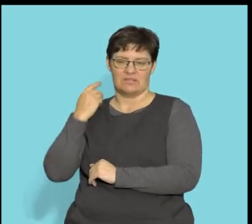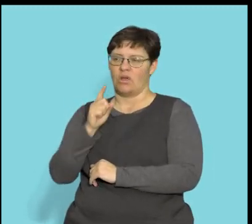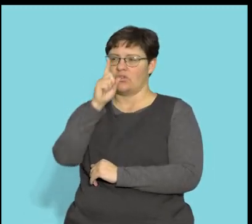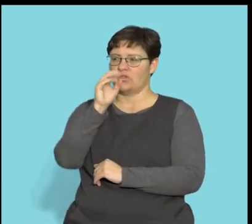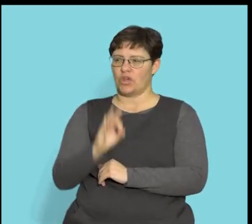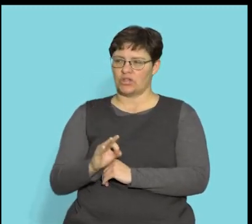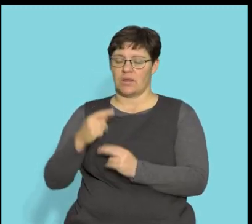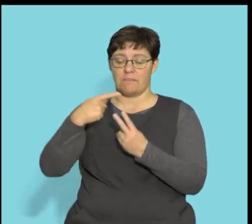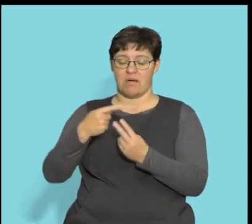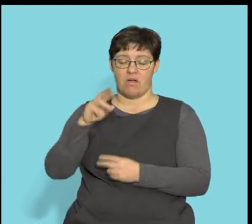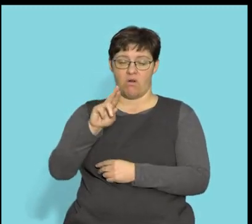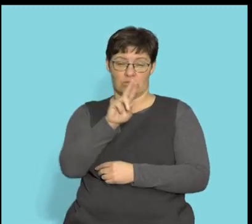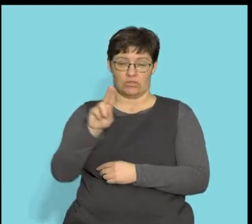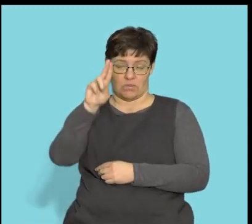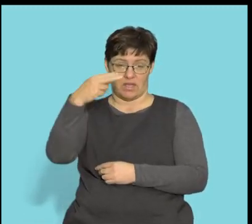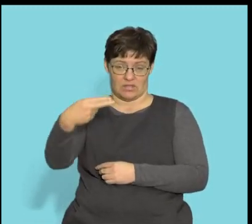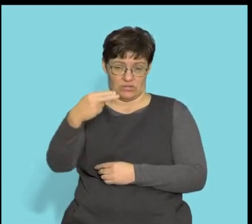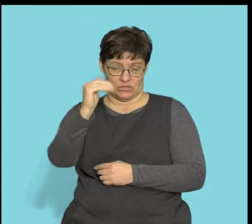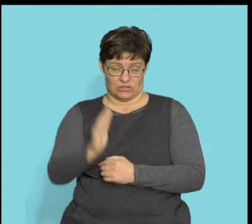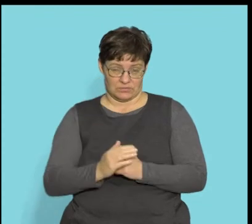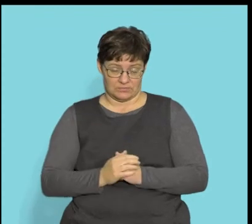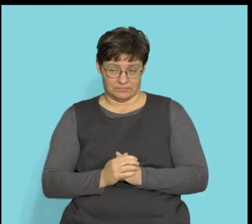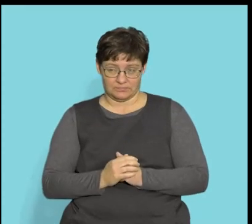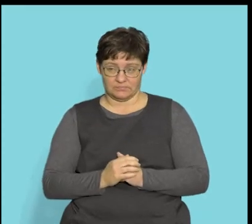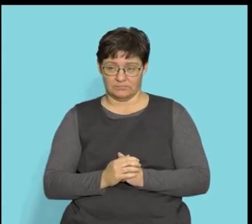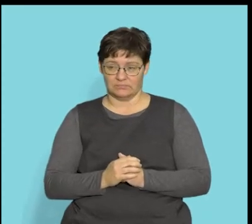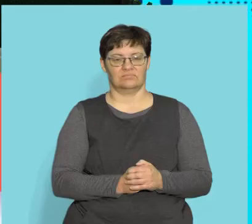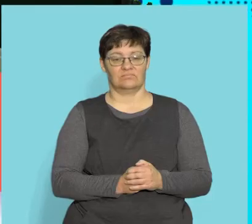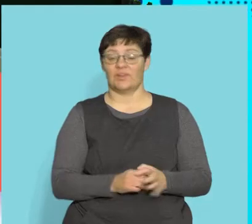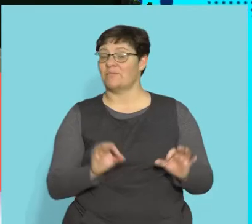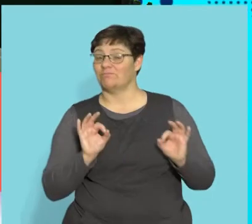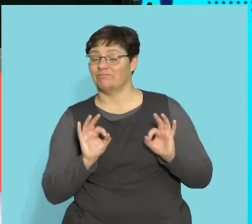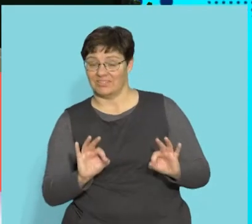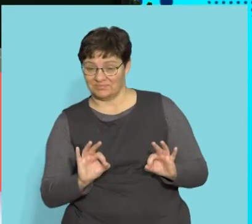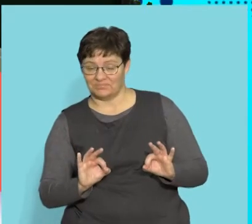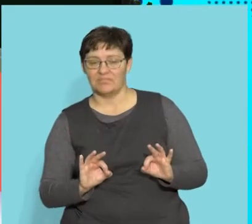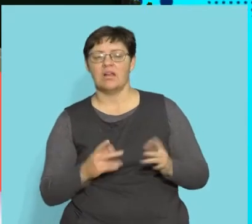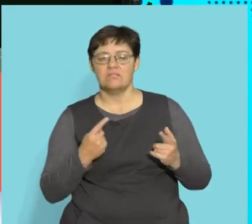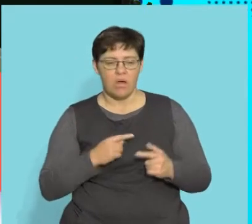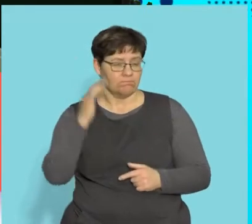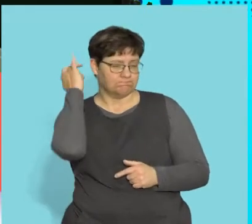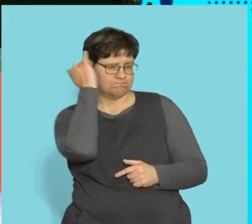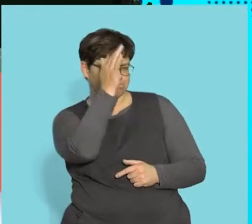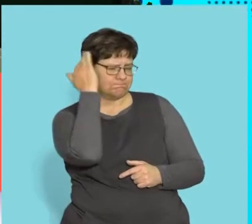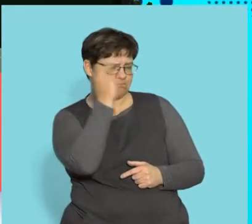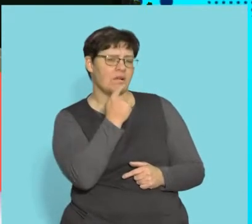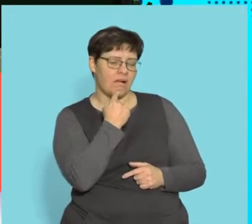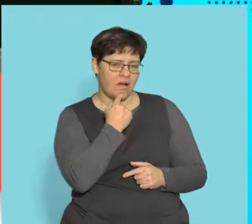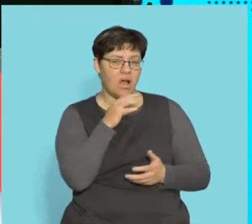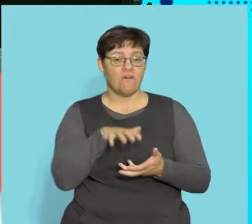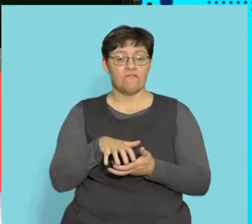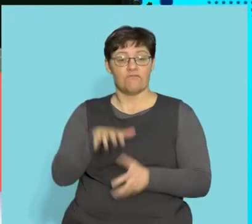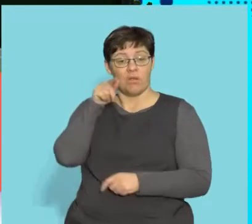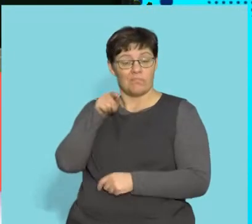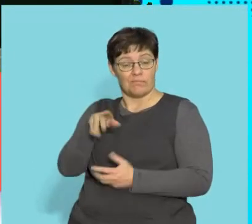which is 1/3 pi r squared h. Great, everyone. So we've hypothesized that